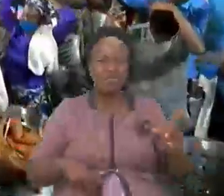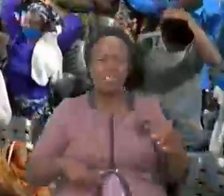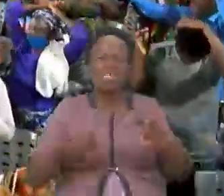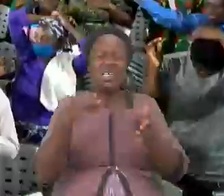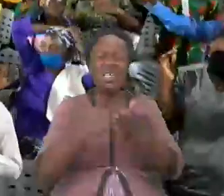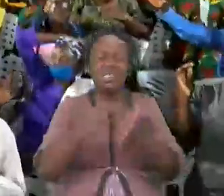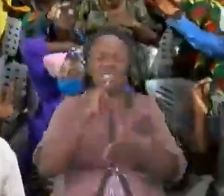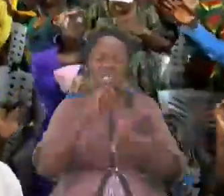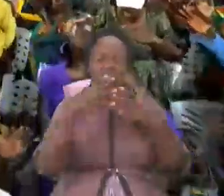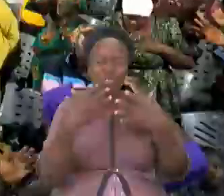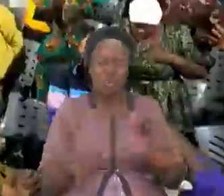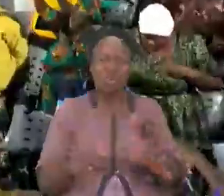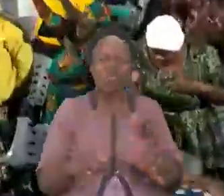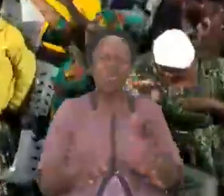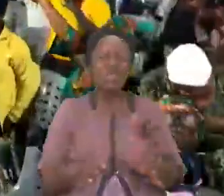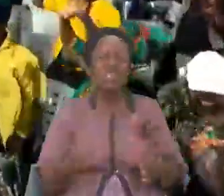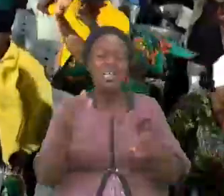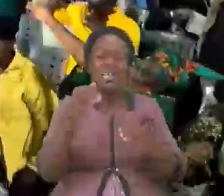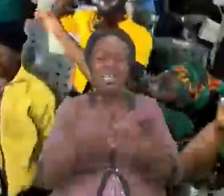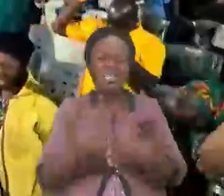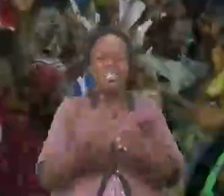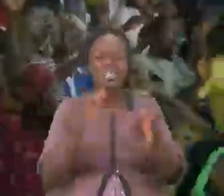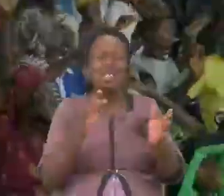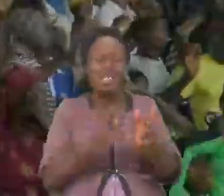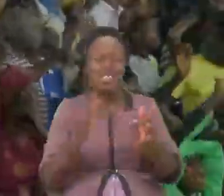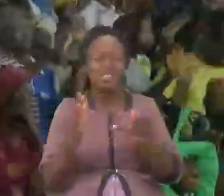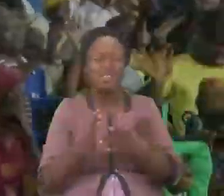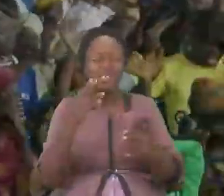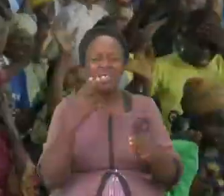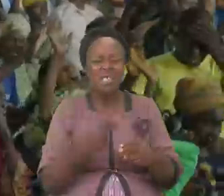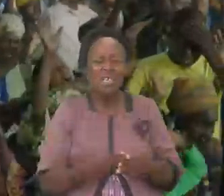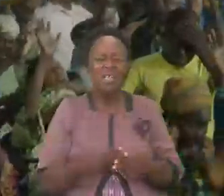Jesus' name I pray.